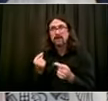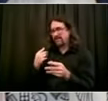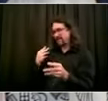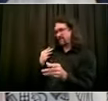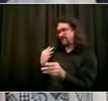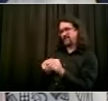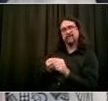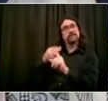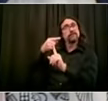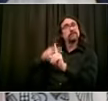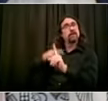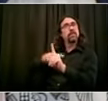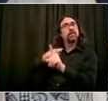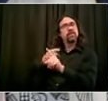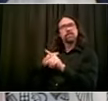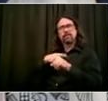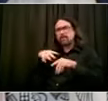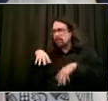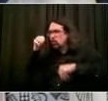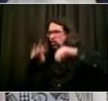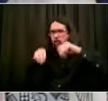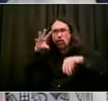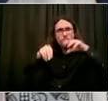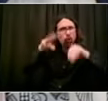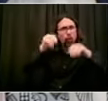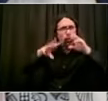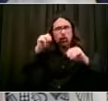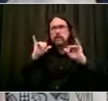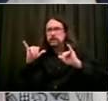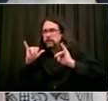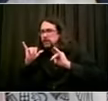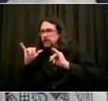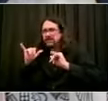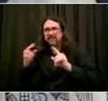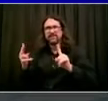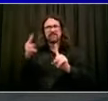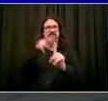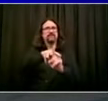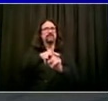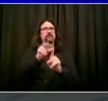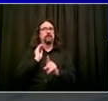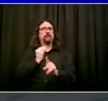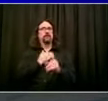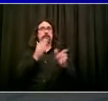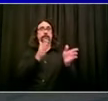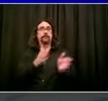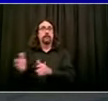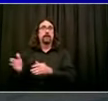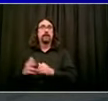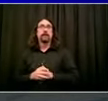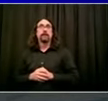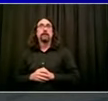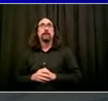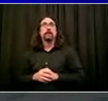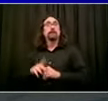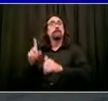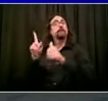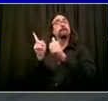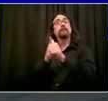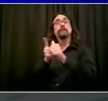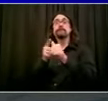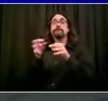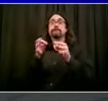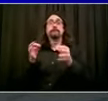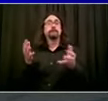schools in the 9 highest risk zip codes. So that will happen effective now tomorrow morning. That's